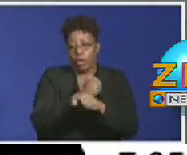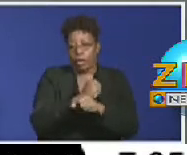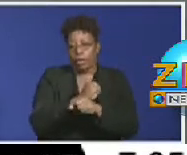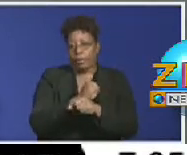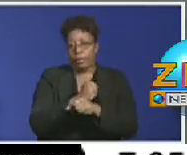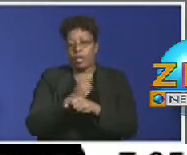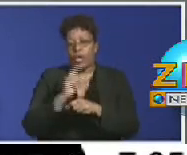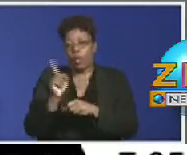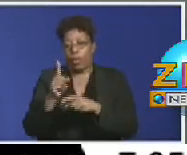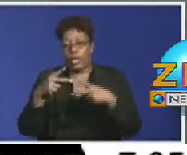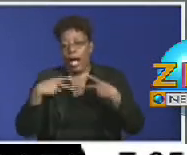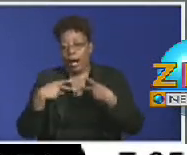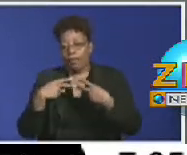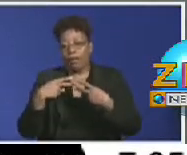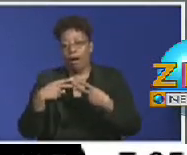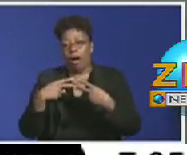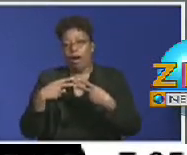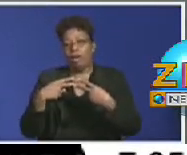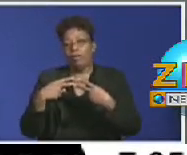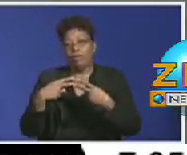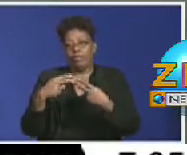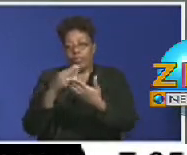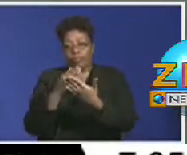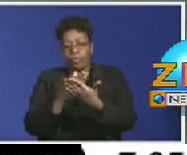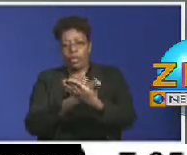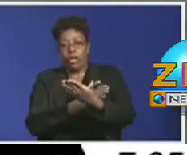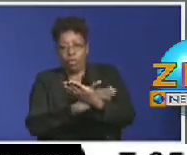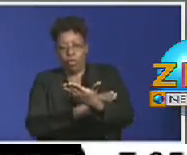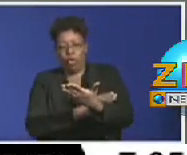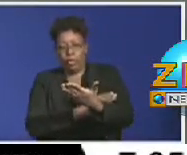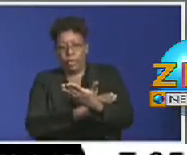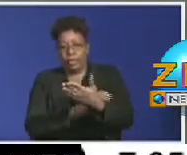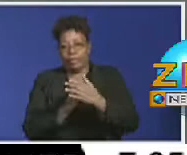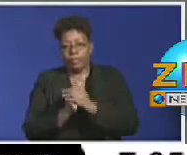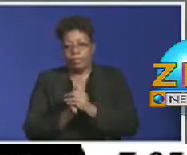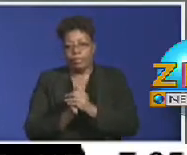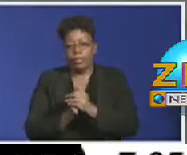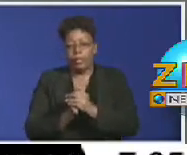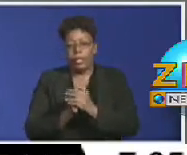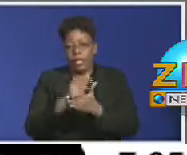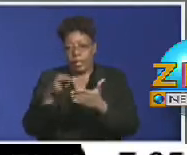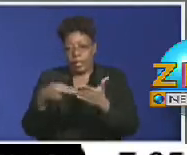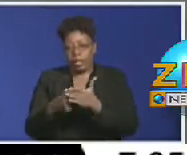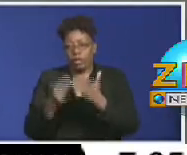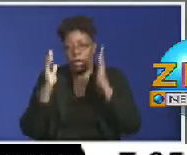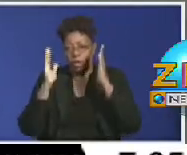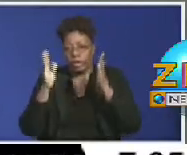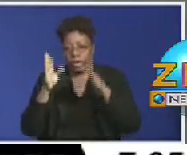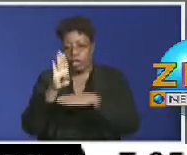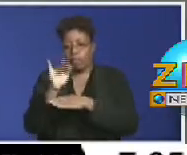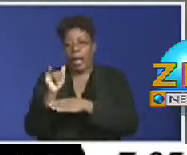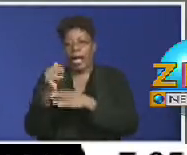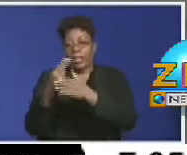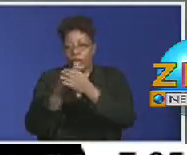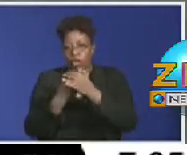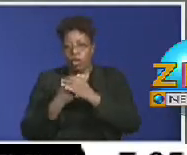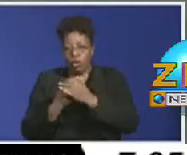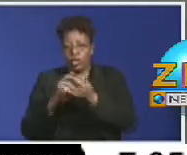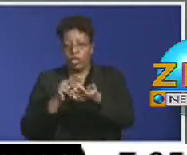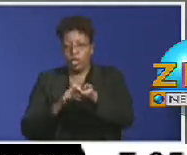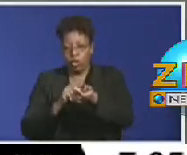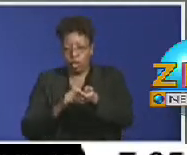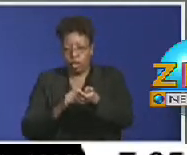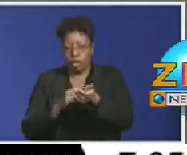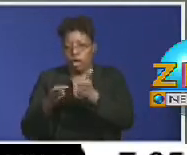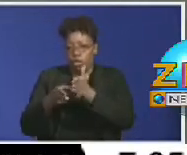would have significant improvements in coverage. Once this matter was brought to our attention by the nurses' union, we